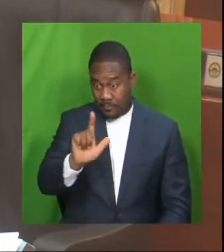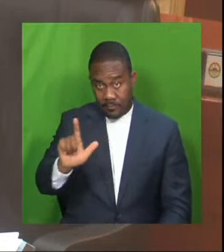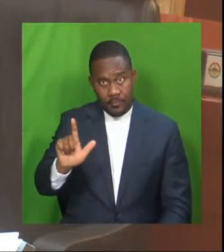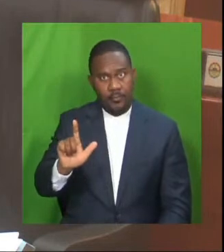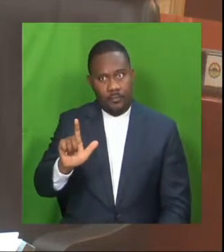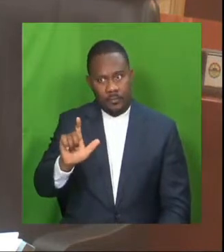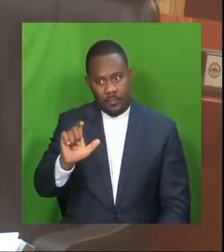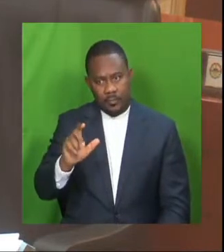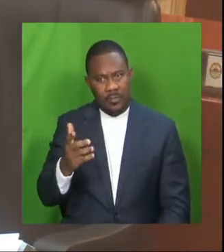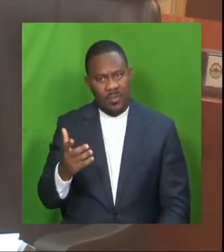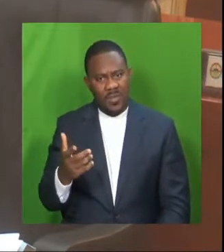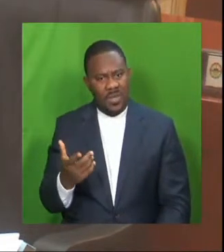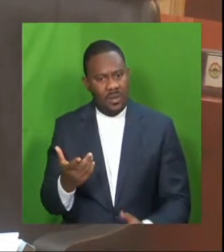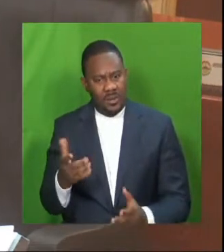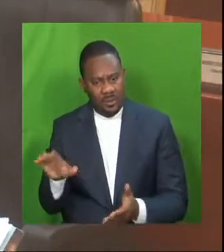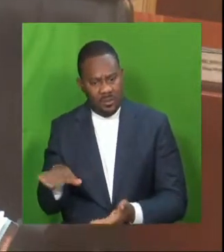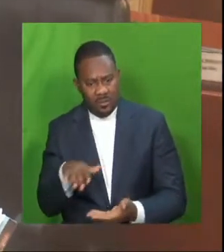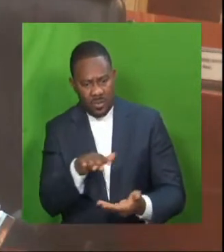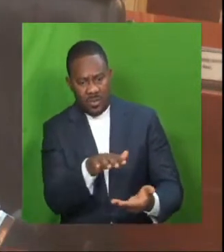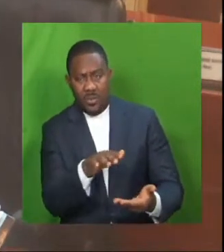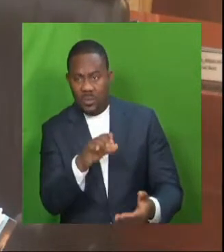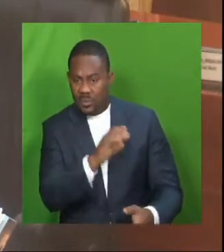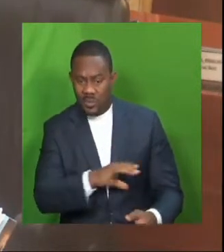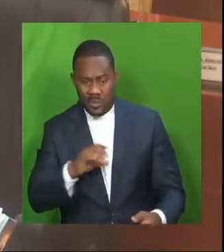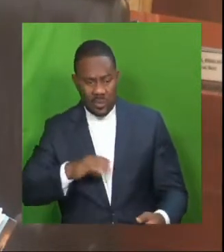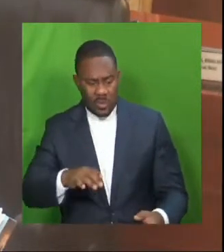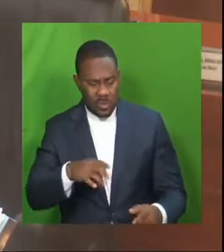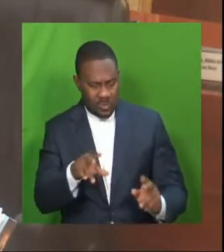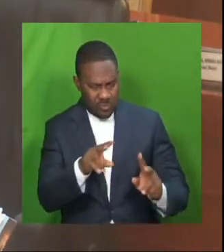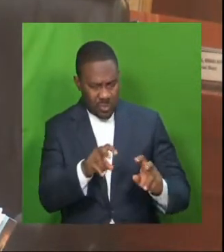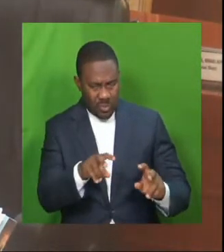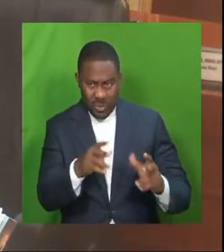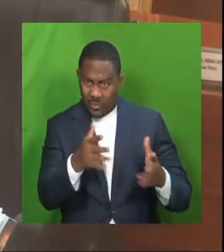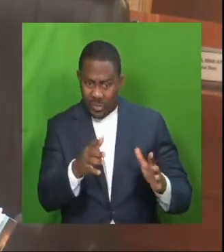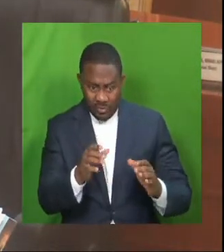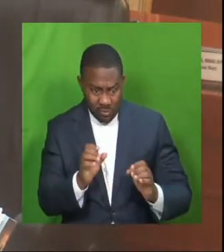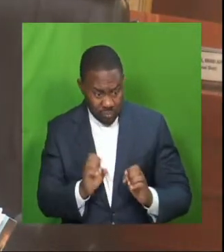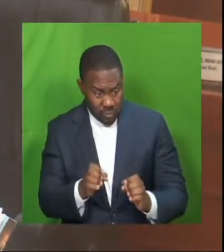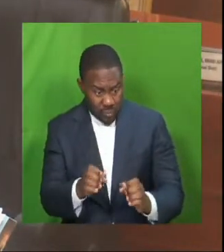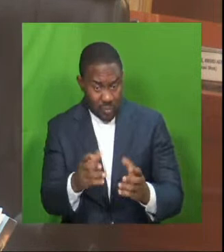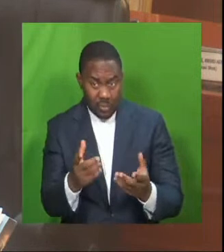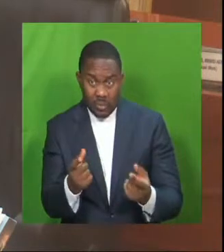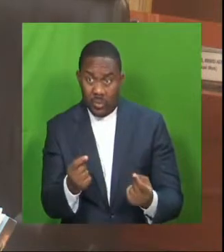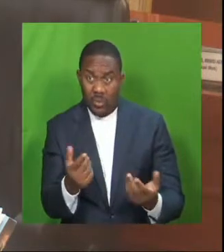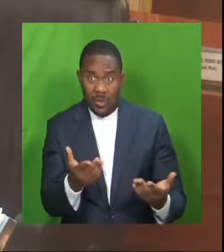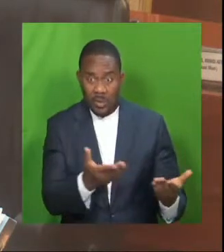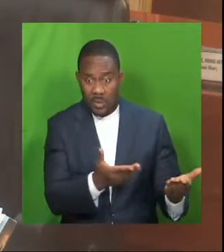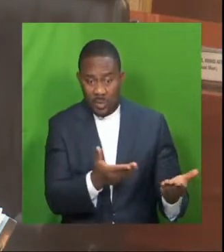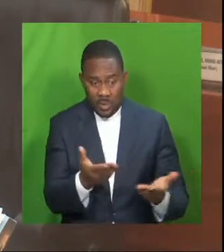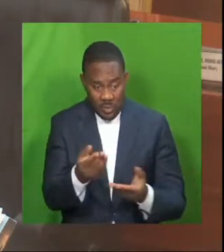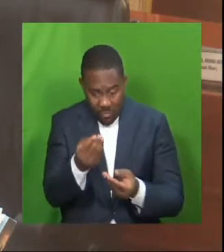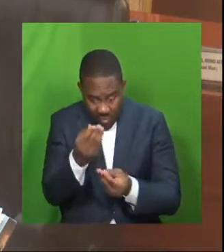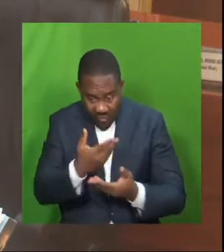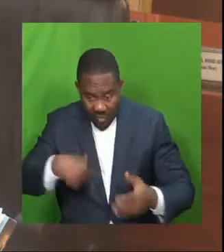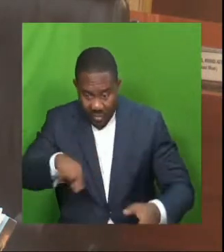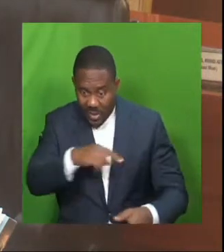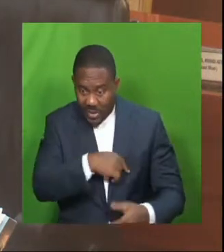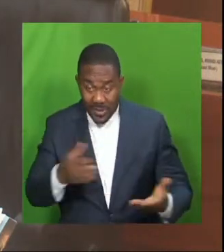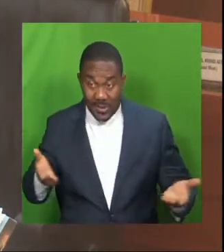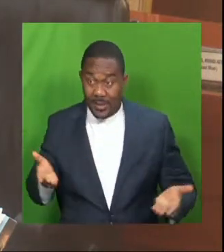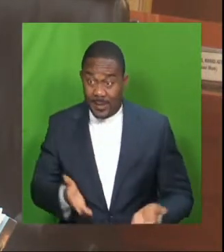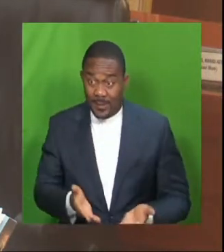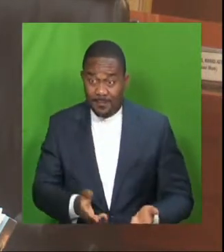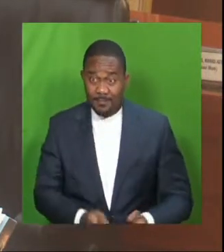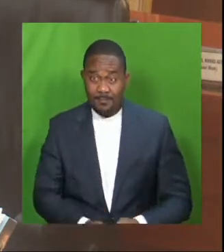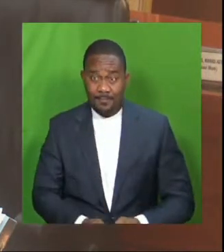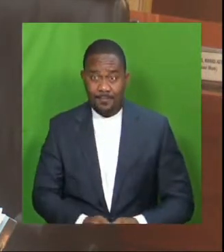committees, once the committees make a determination that is of an urgent nature, they come to inform us of that decision.